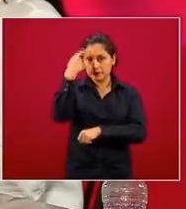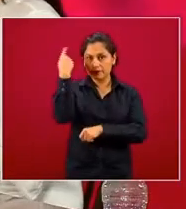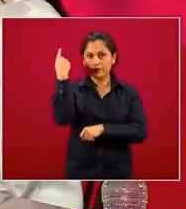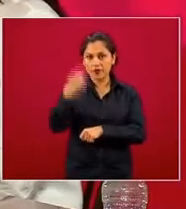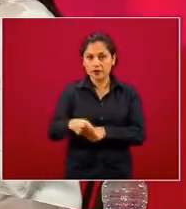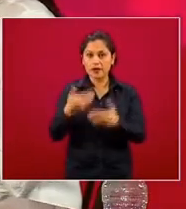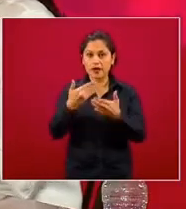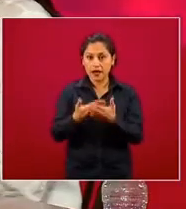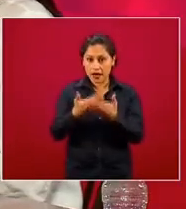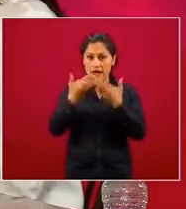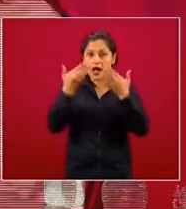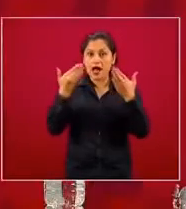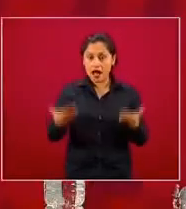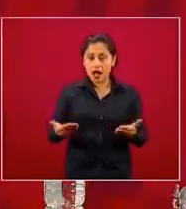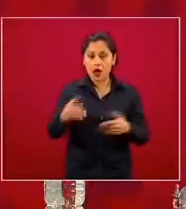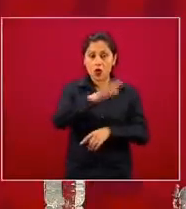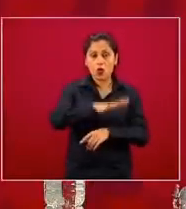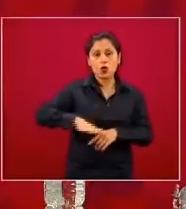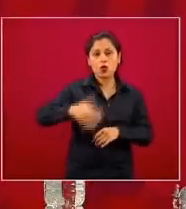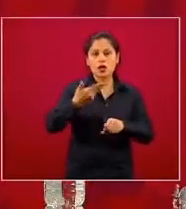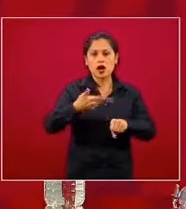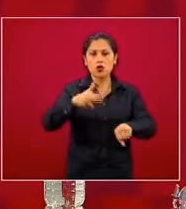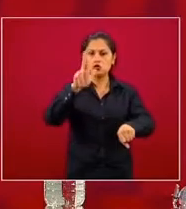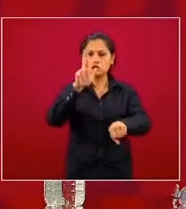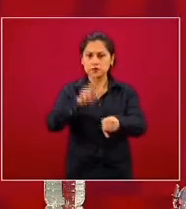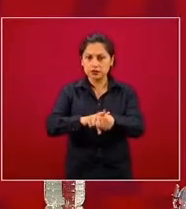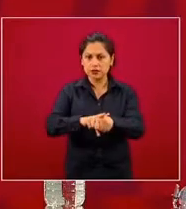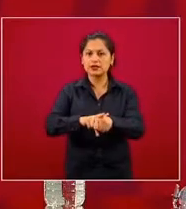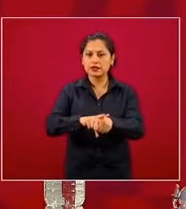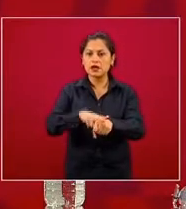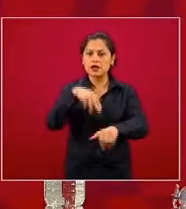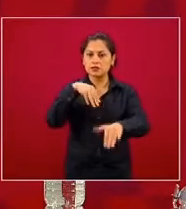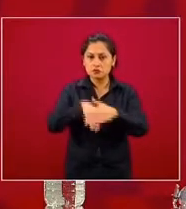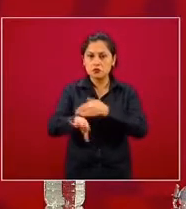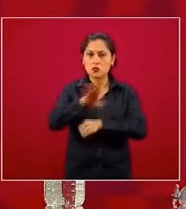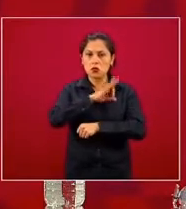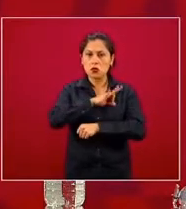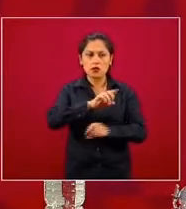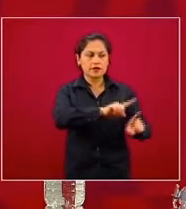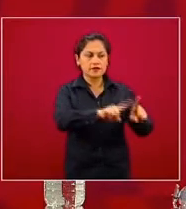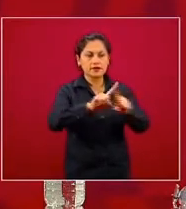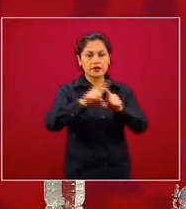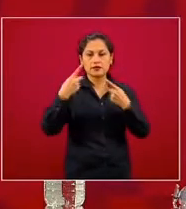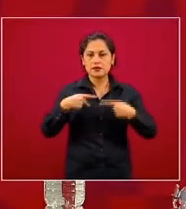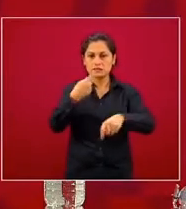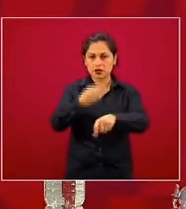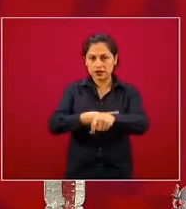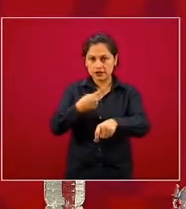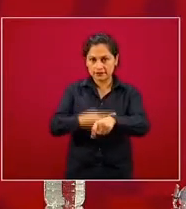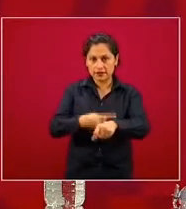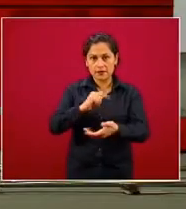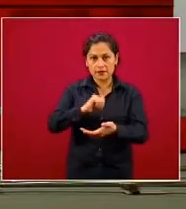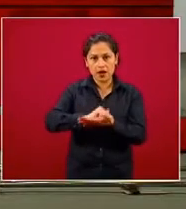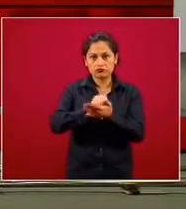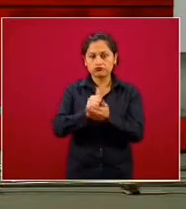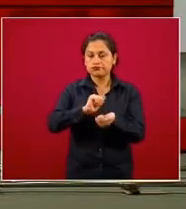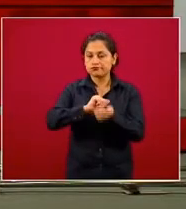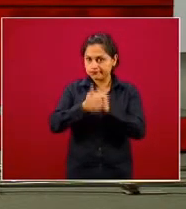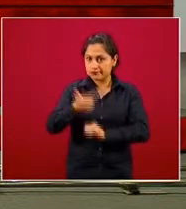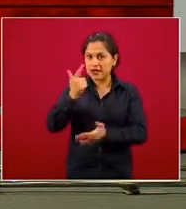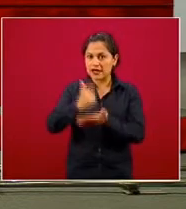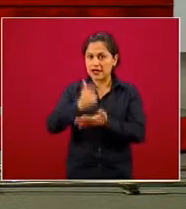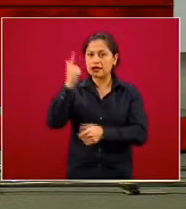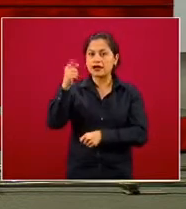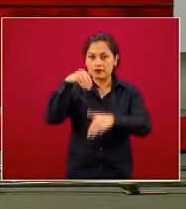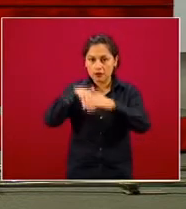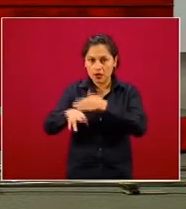this tenido de condition darle to una make cama a sure los that there pacientes, is a a todas bed estas personas available que se for enferman those who fall gravemente into por el COVID-19 COVID-19, tengan la disease,